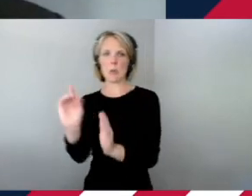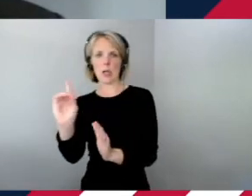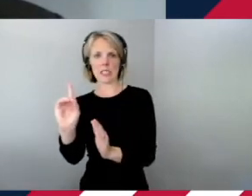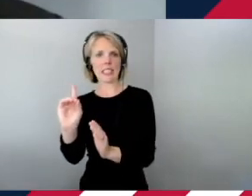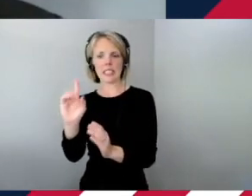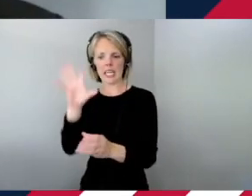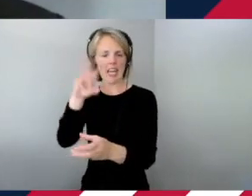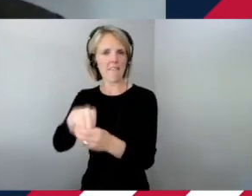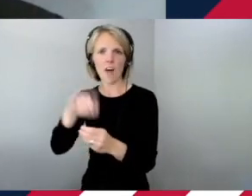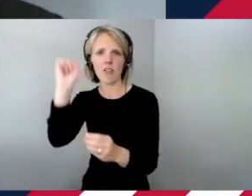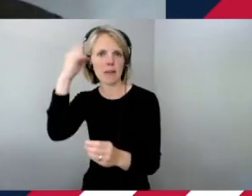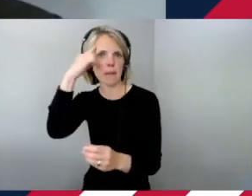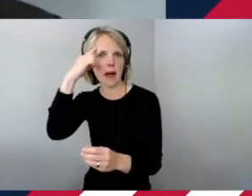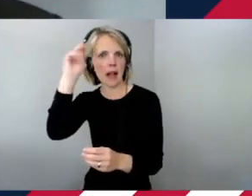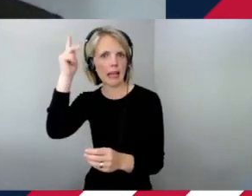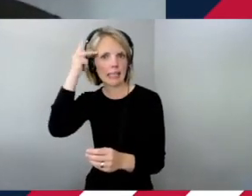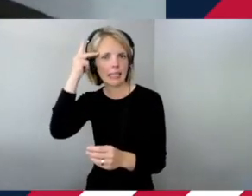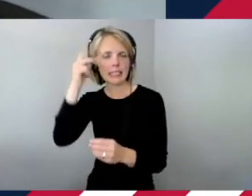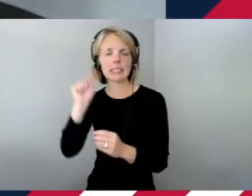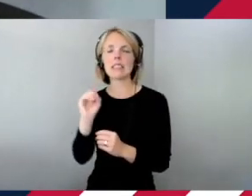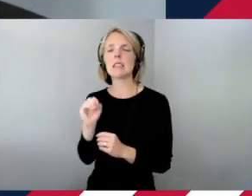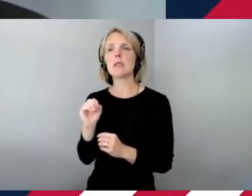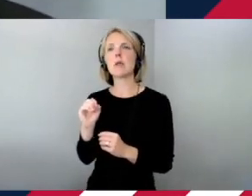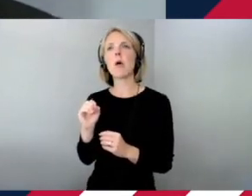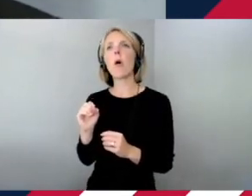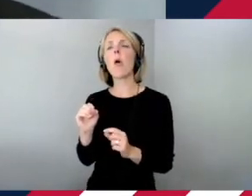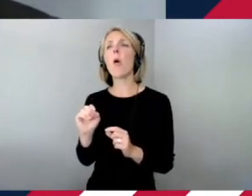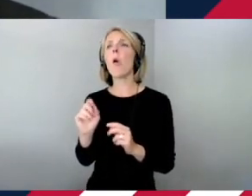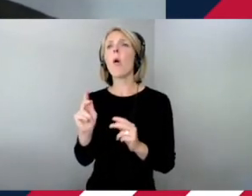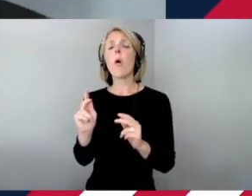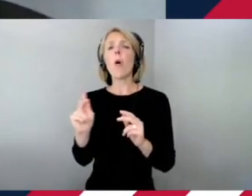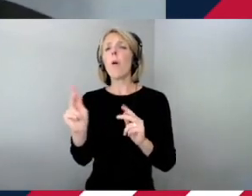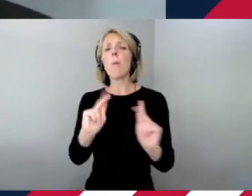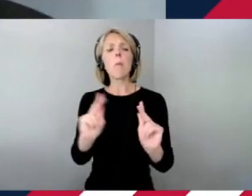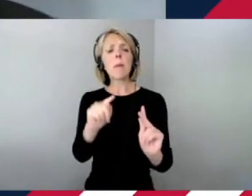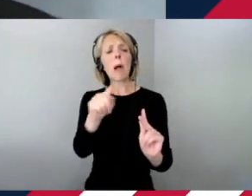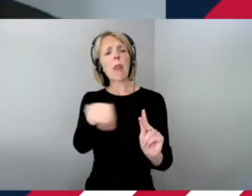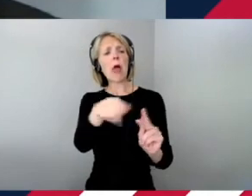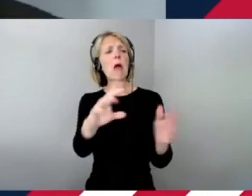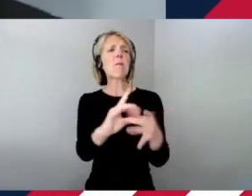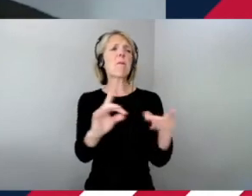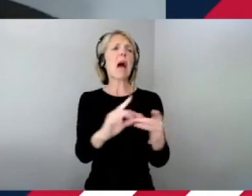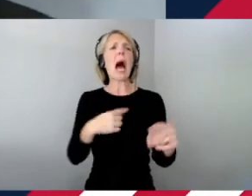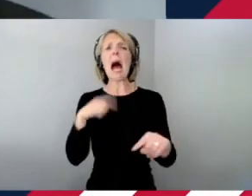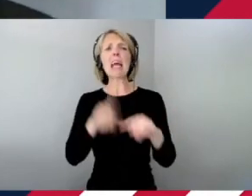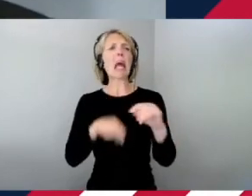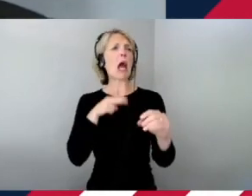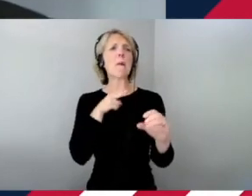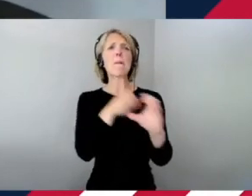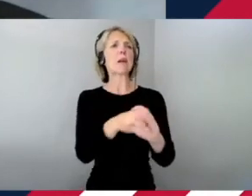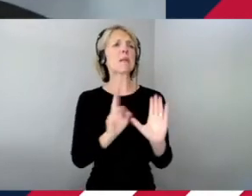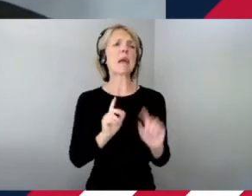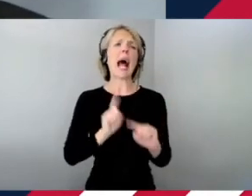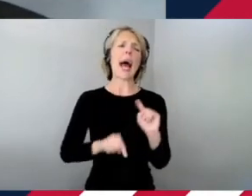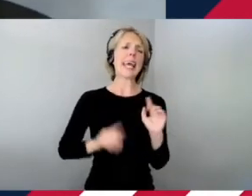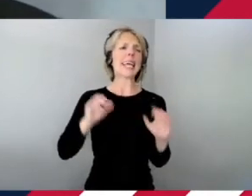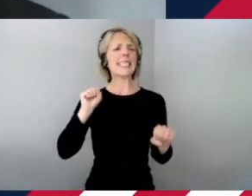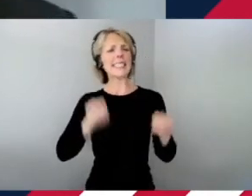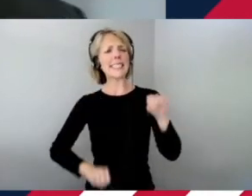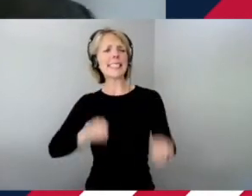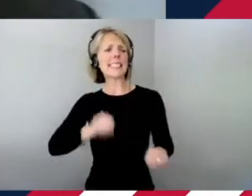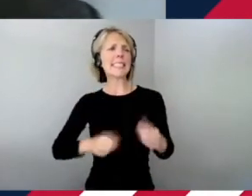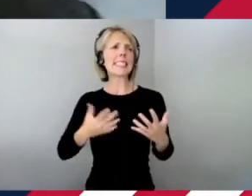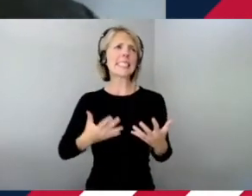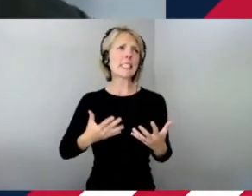to people who say they cannot participate, they can't vote because they can't make